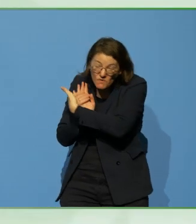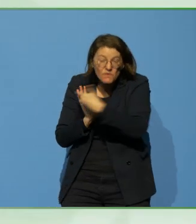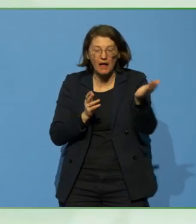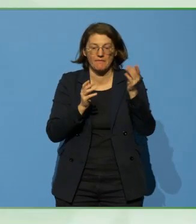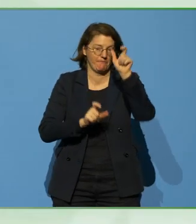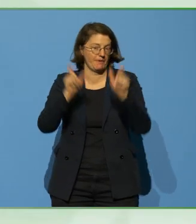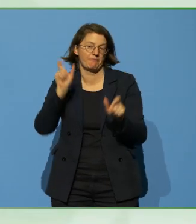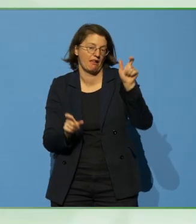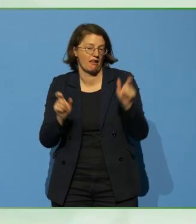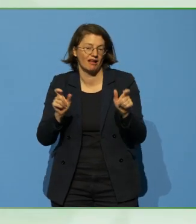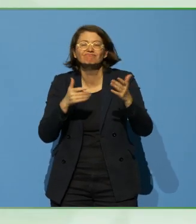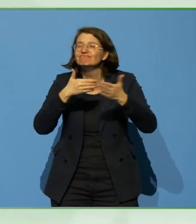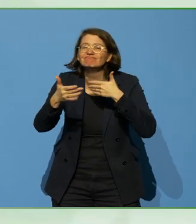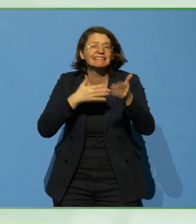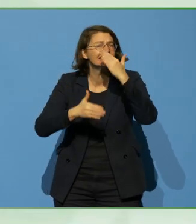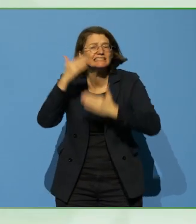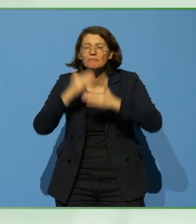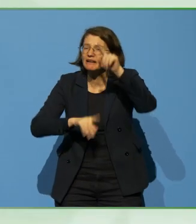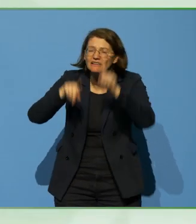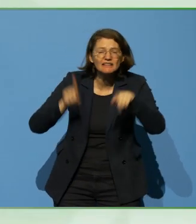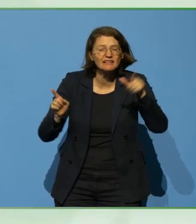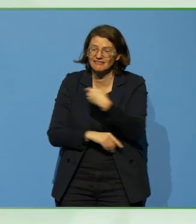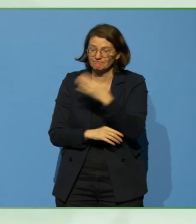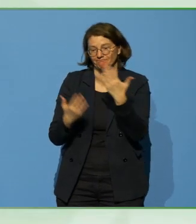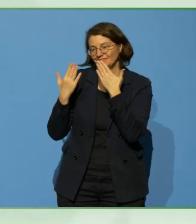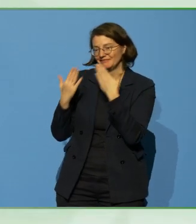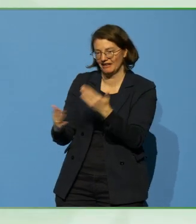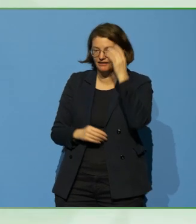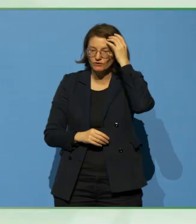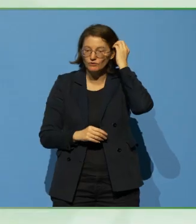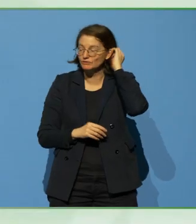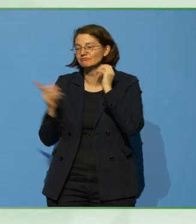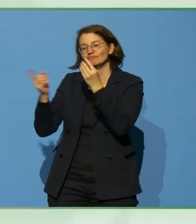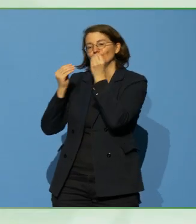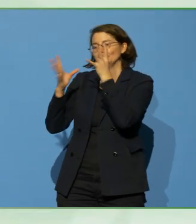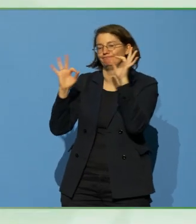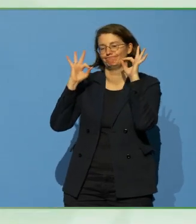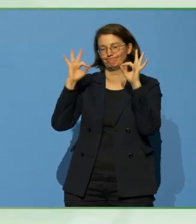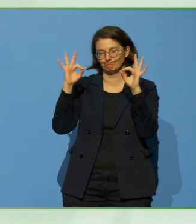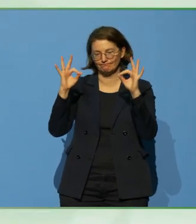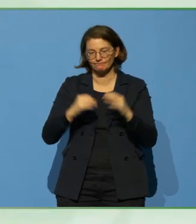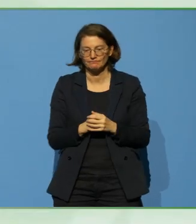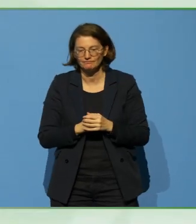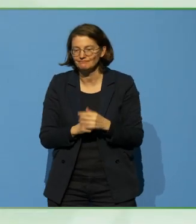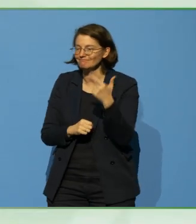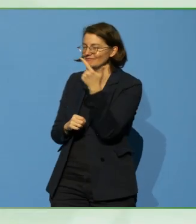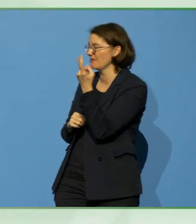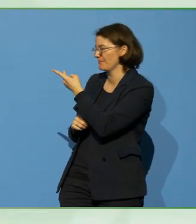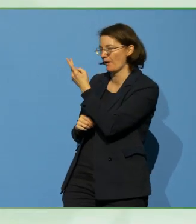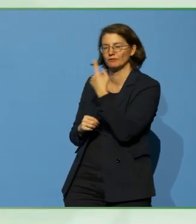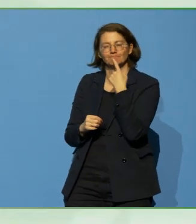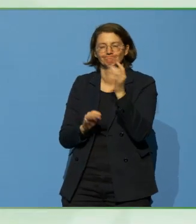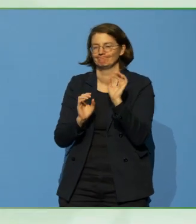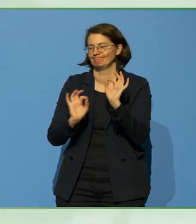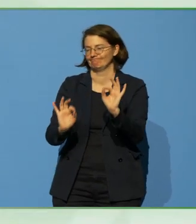use cases, as you said, I mean, it's just endless reasons why that consistency and that clarity is just going to be so key.